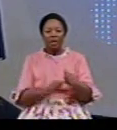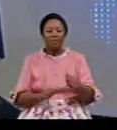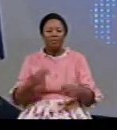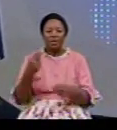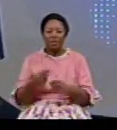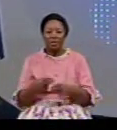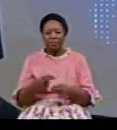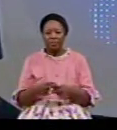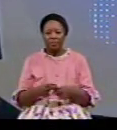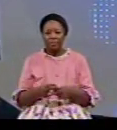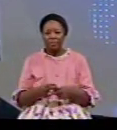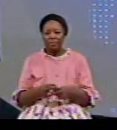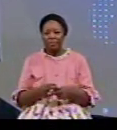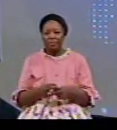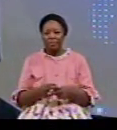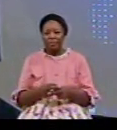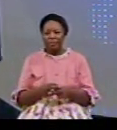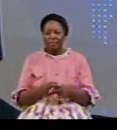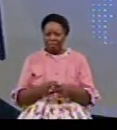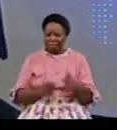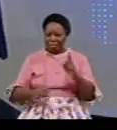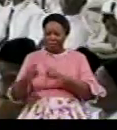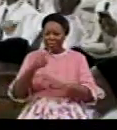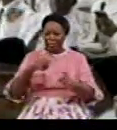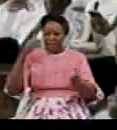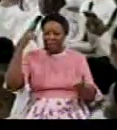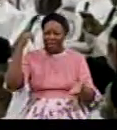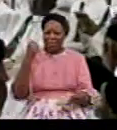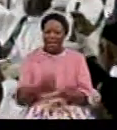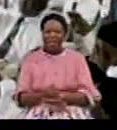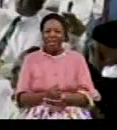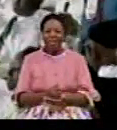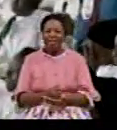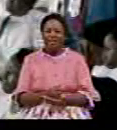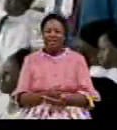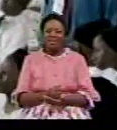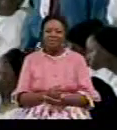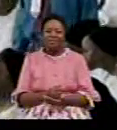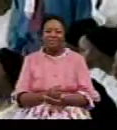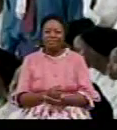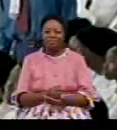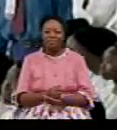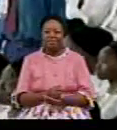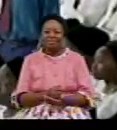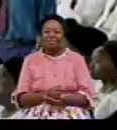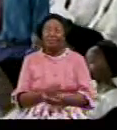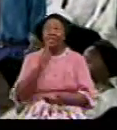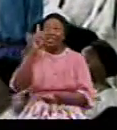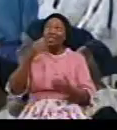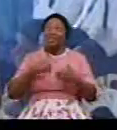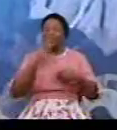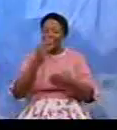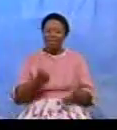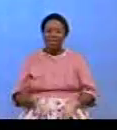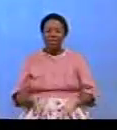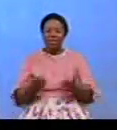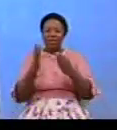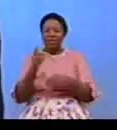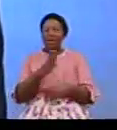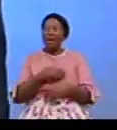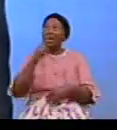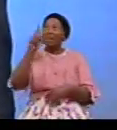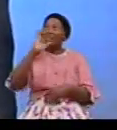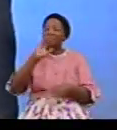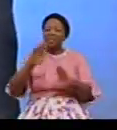he comes, he's not coming for rebels, he's not coming for those who have rivals in their